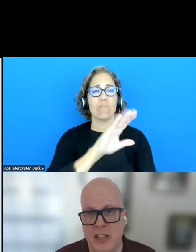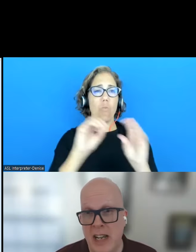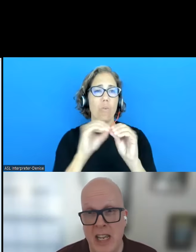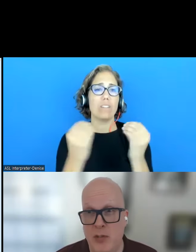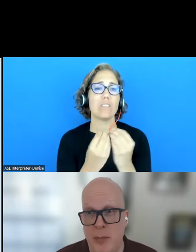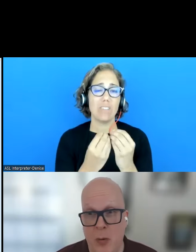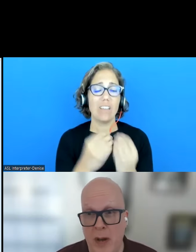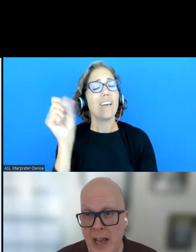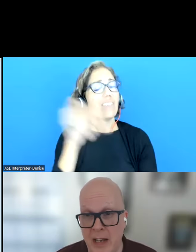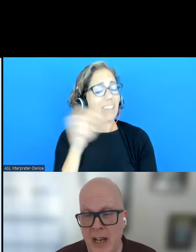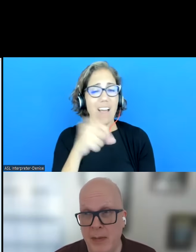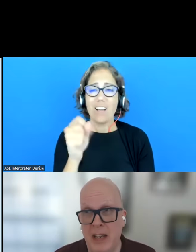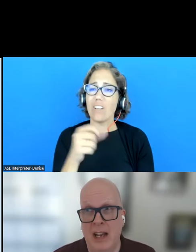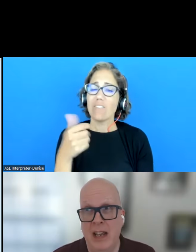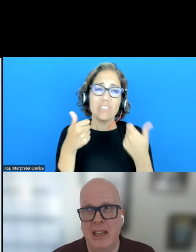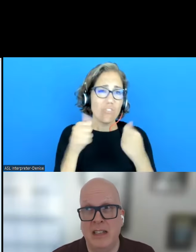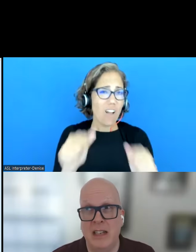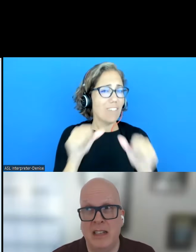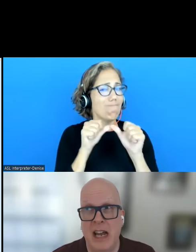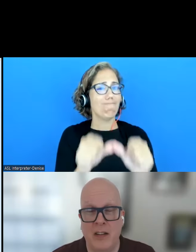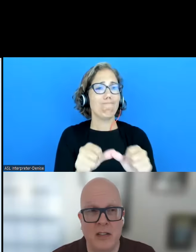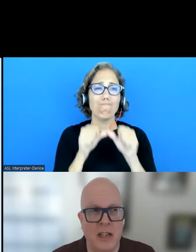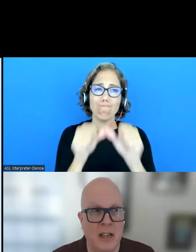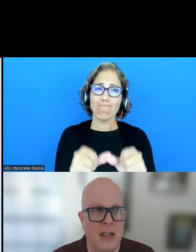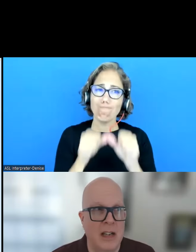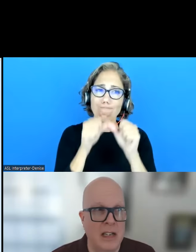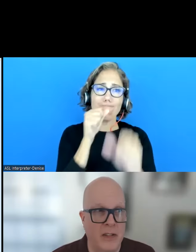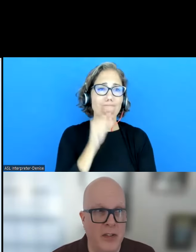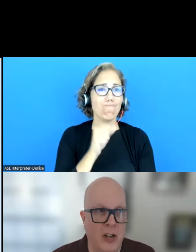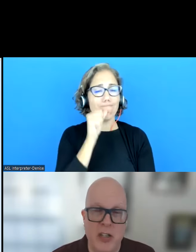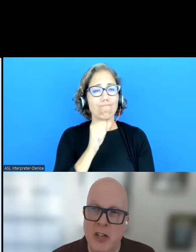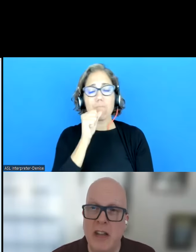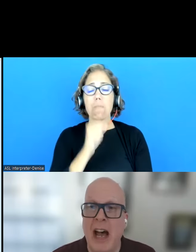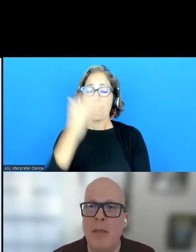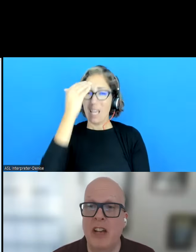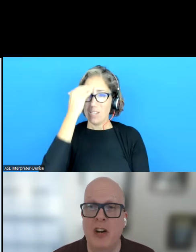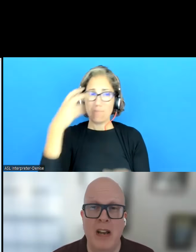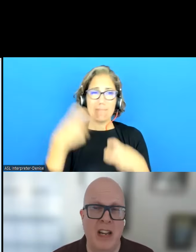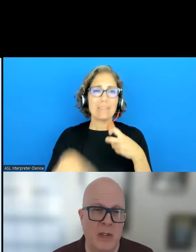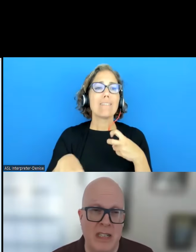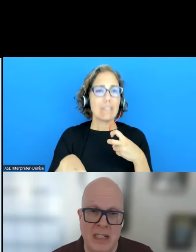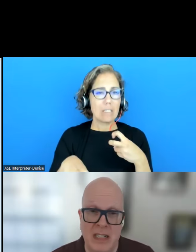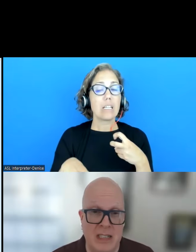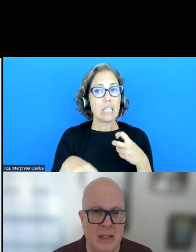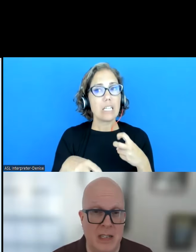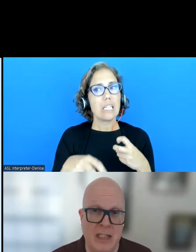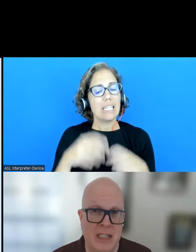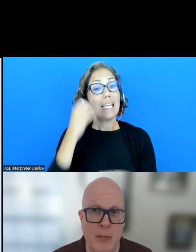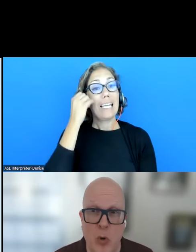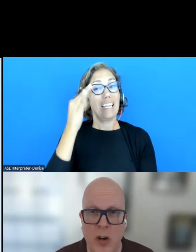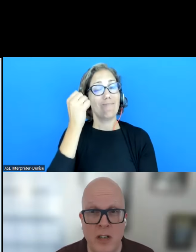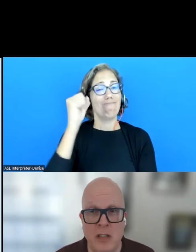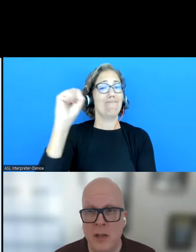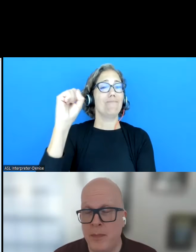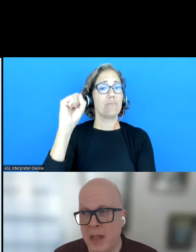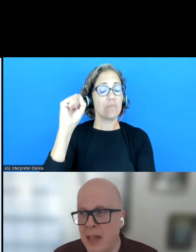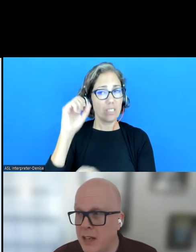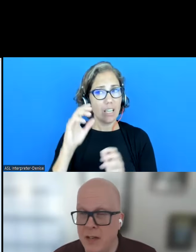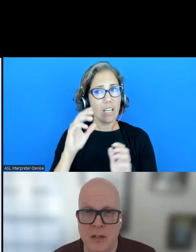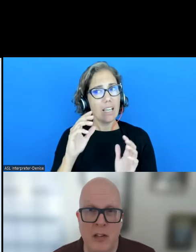does, you just got to keep chipping away at it. I mean, it sounds difficult to do that, but if you're meeting resistance in some